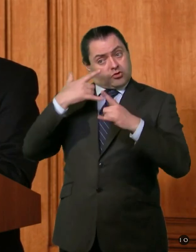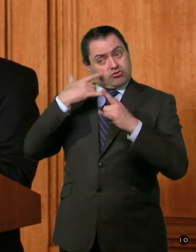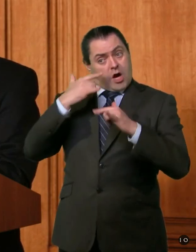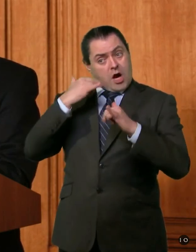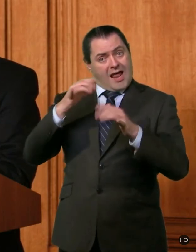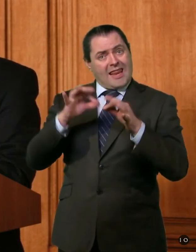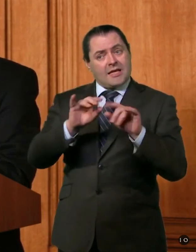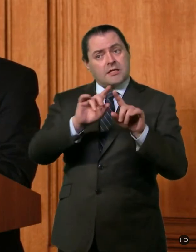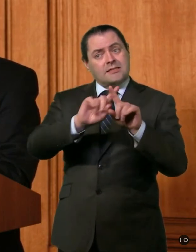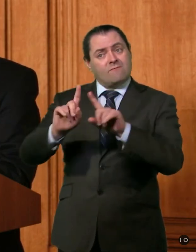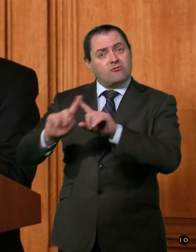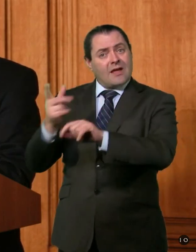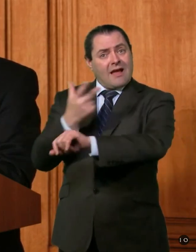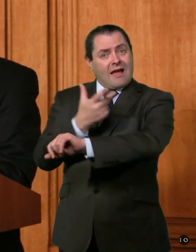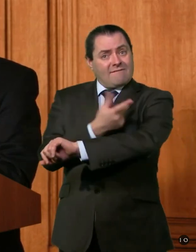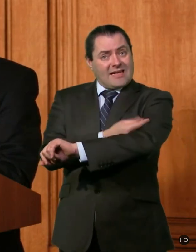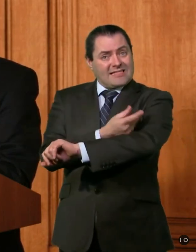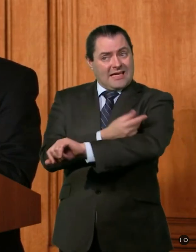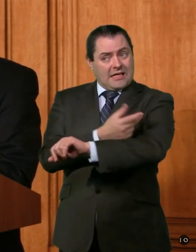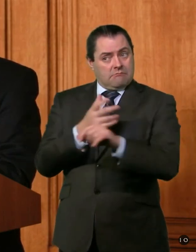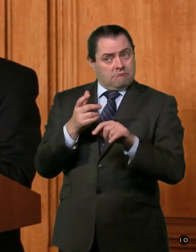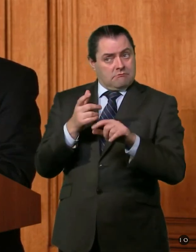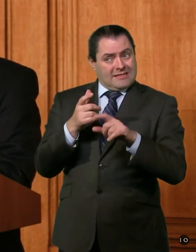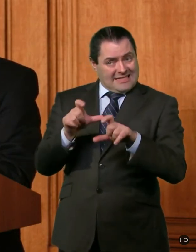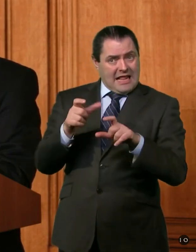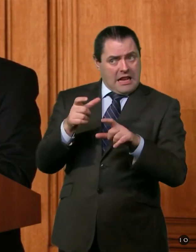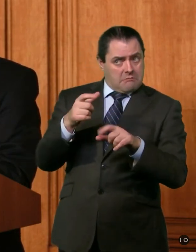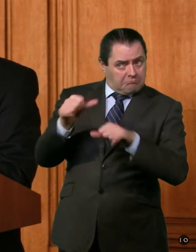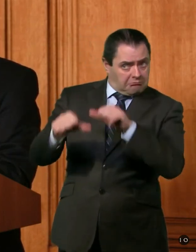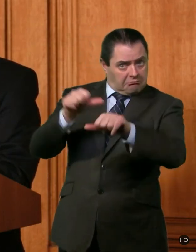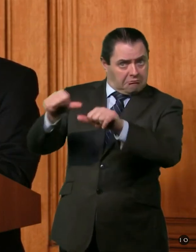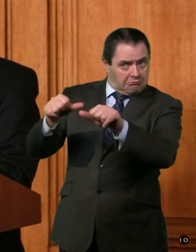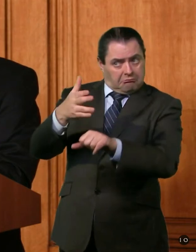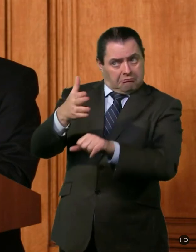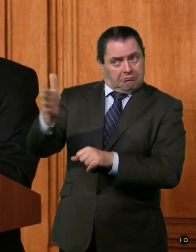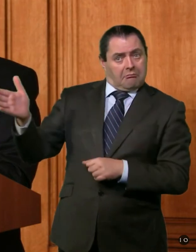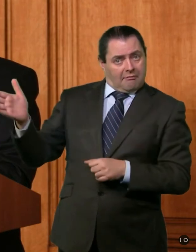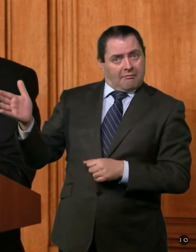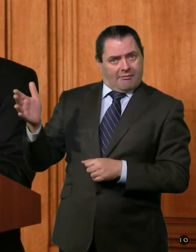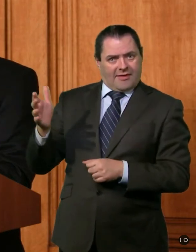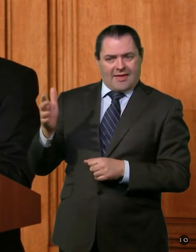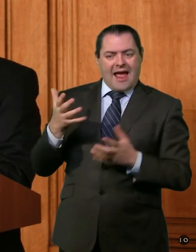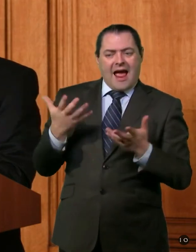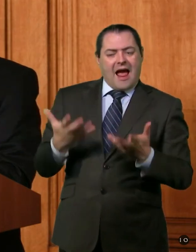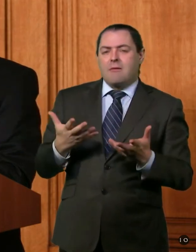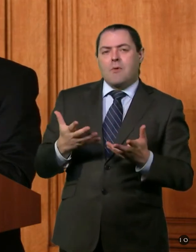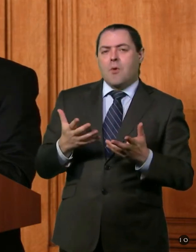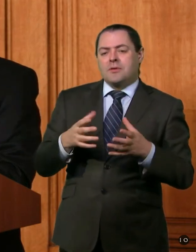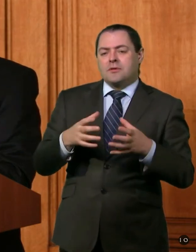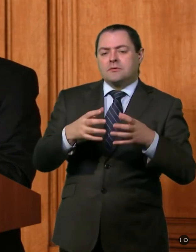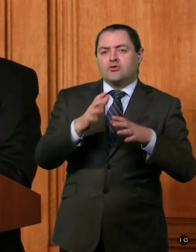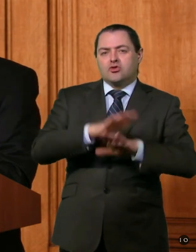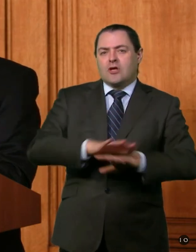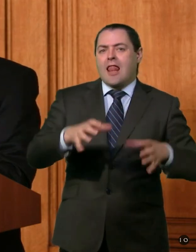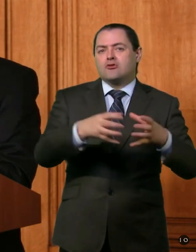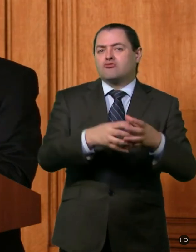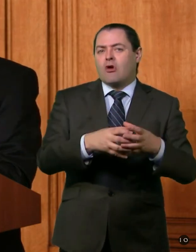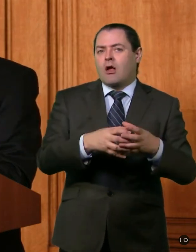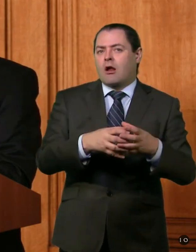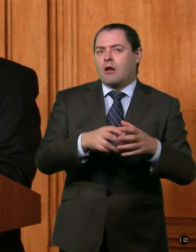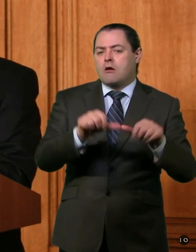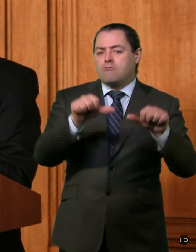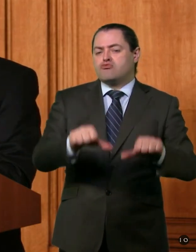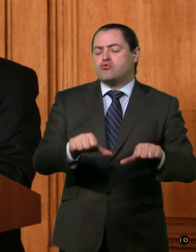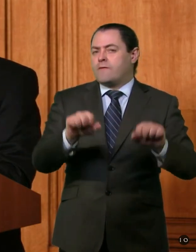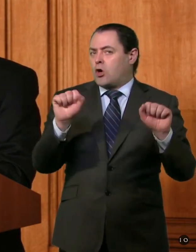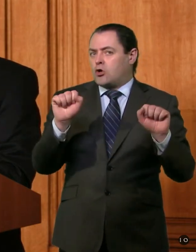that the vaccines are authorised for use in children. I believe that will come in time from a